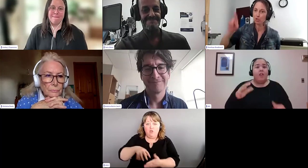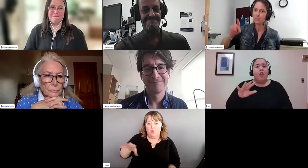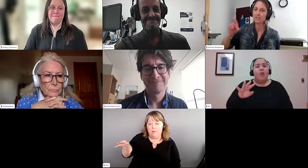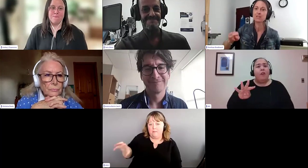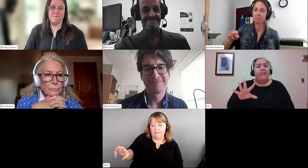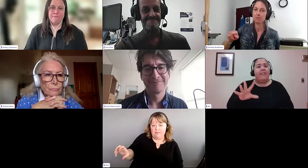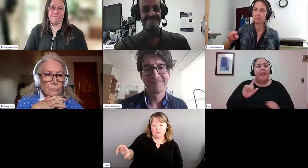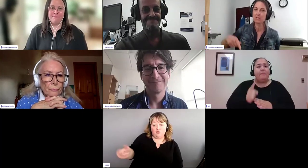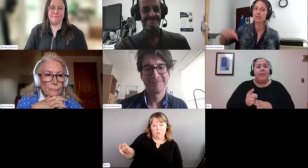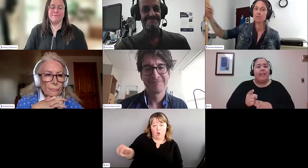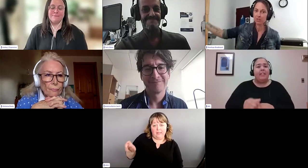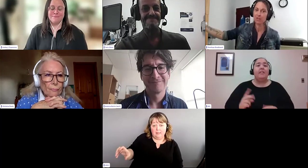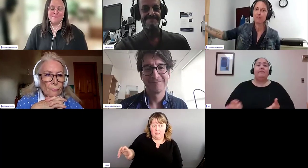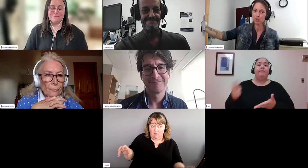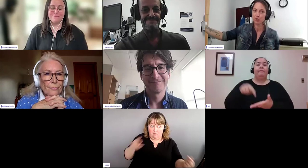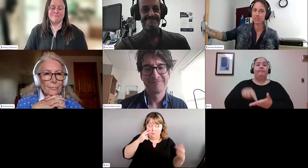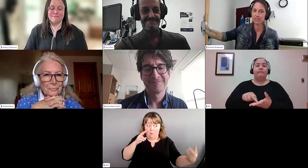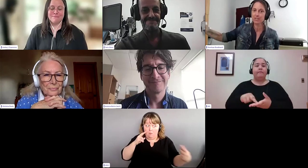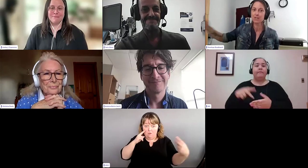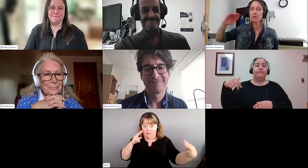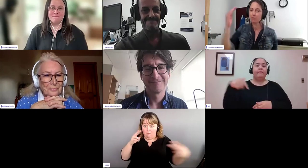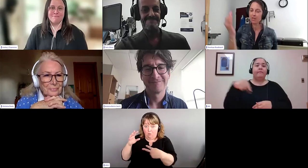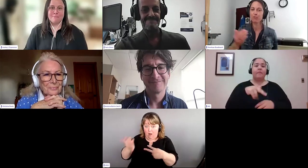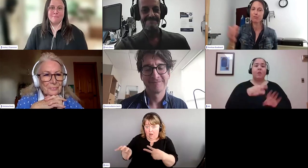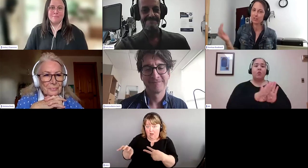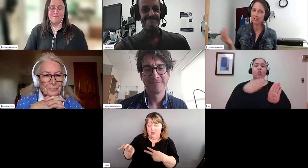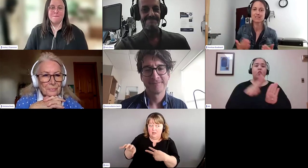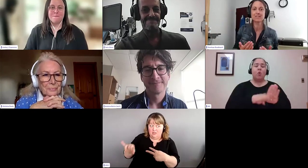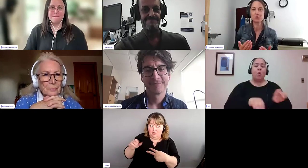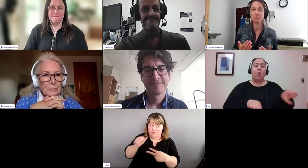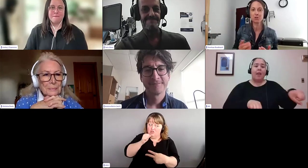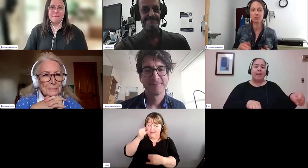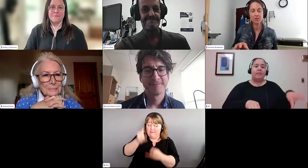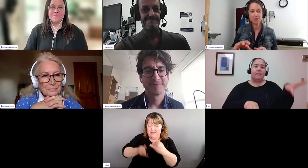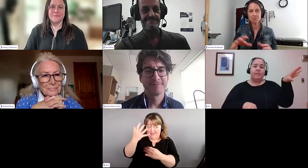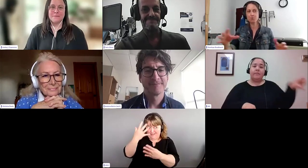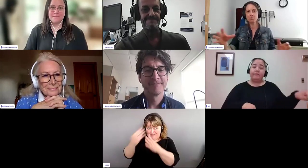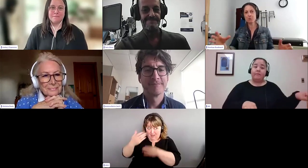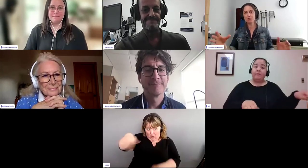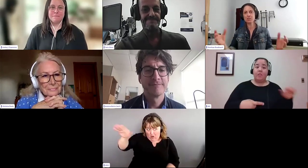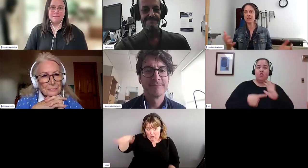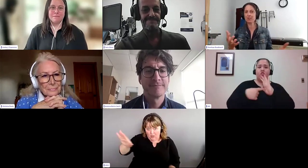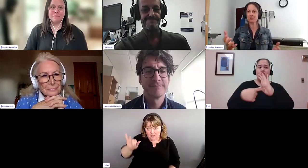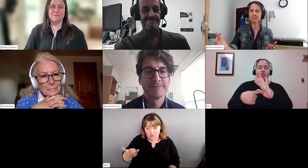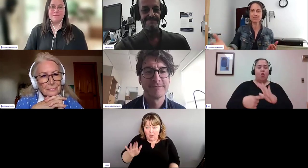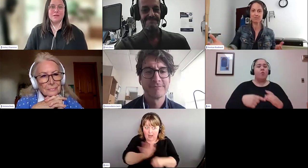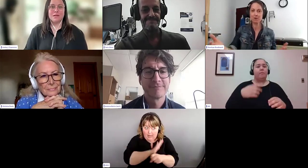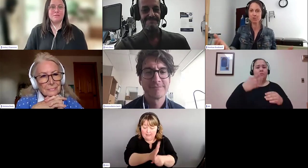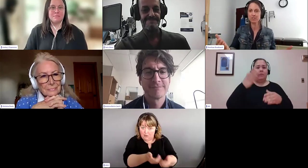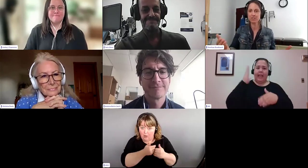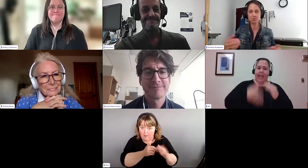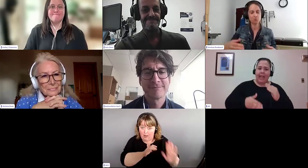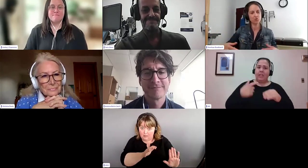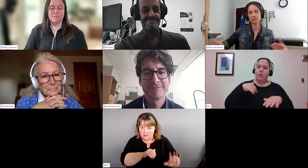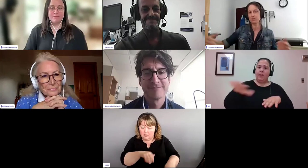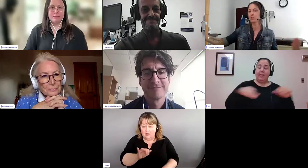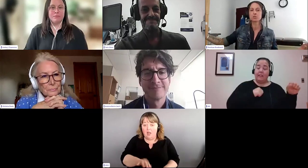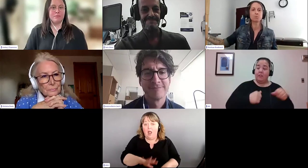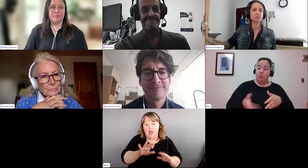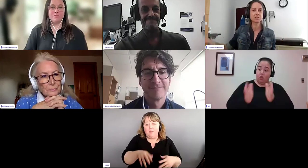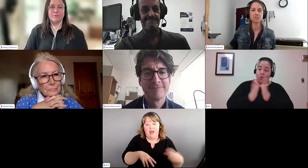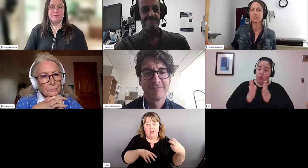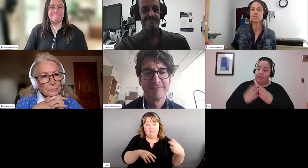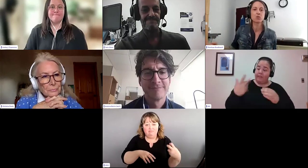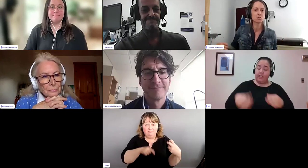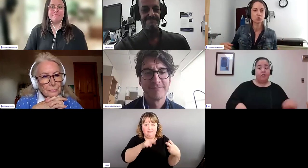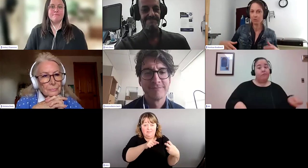on the door handle to indicate to the person that it's ending now and that they're going to leave and that they've made enough requests. And then, whoops,